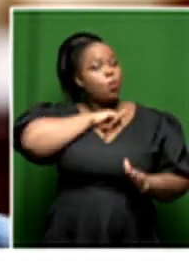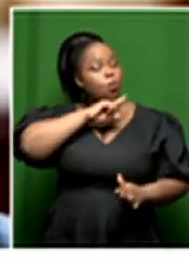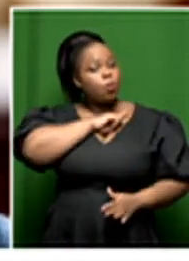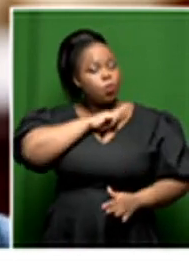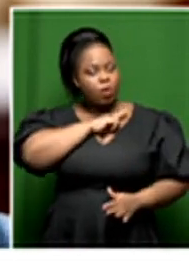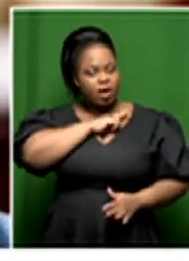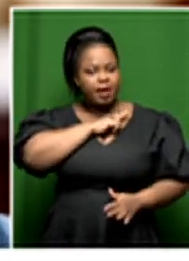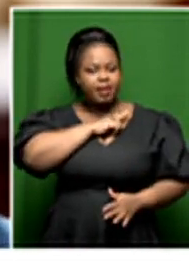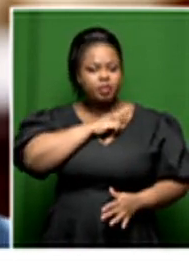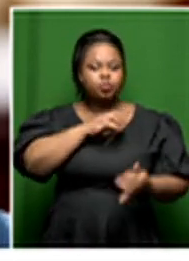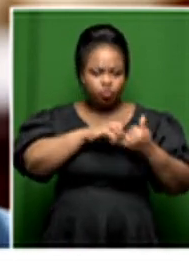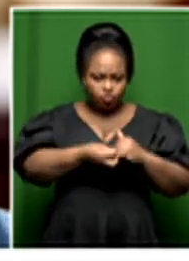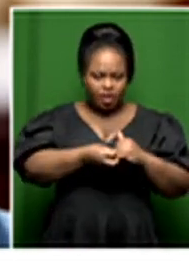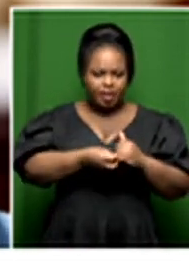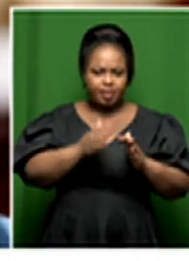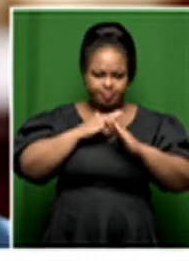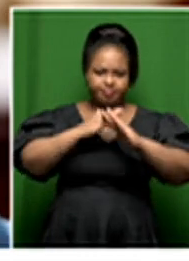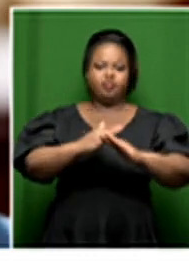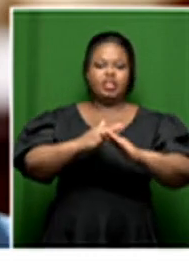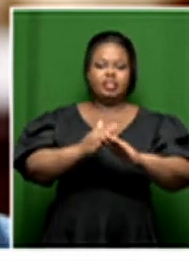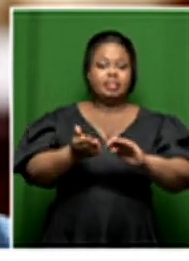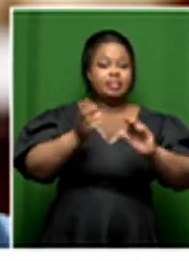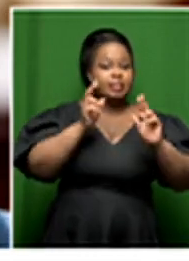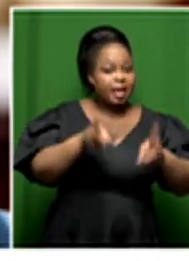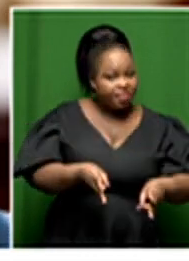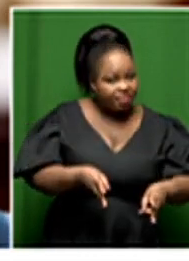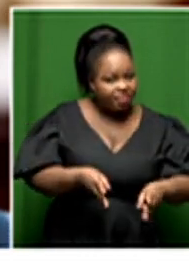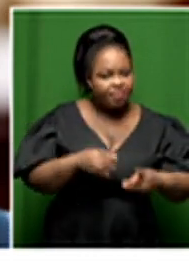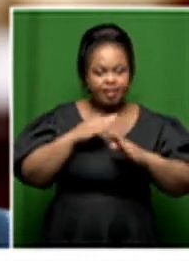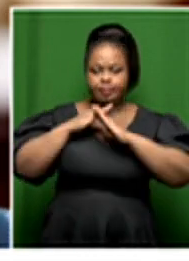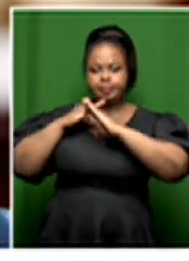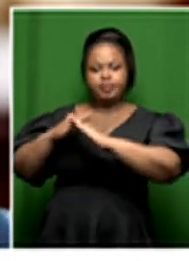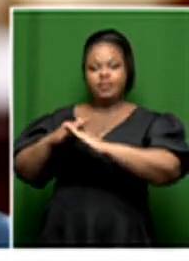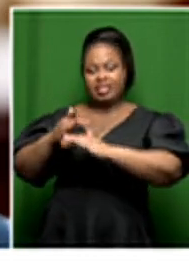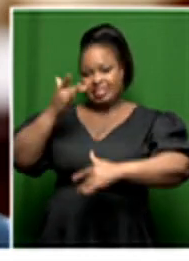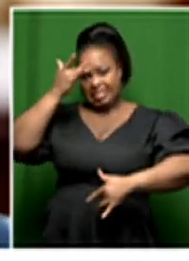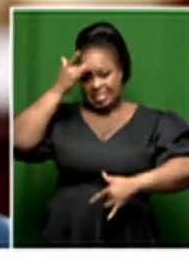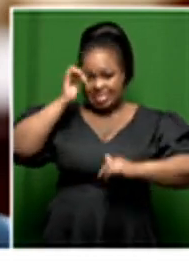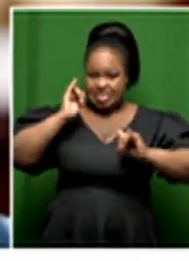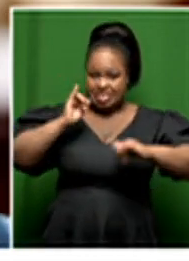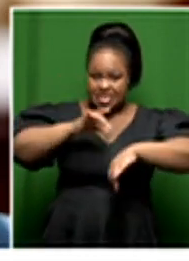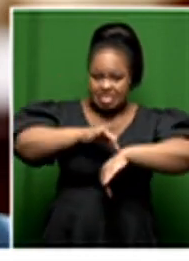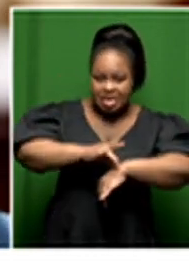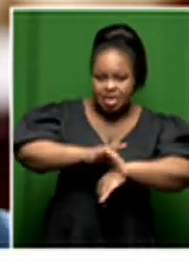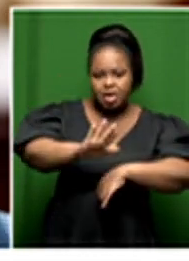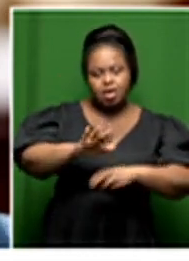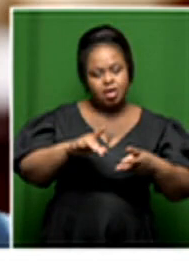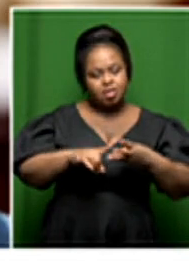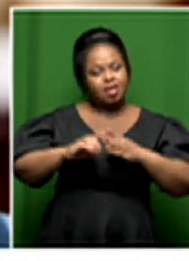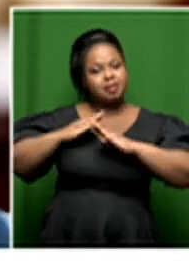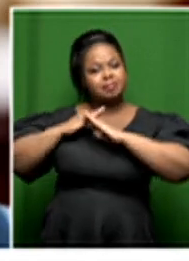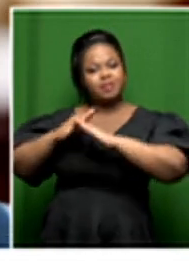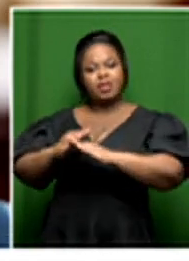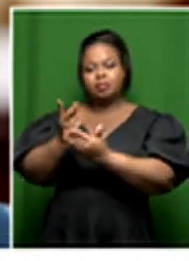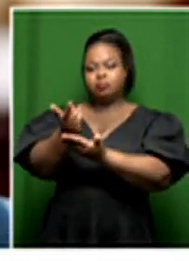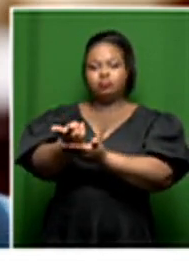because it mitigates against death, it mitigates against severe disease, it mitigates against hospitalization.